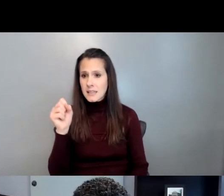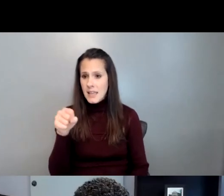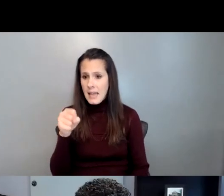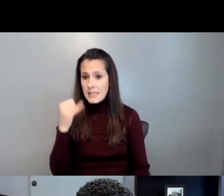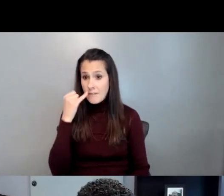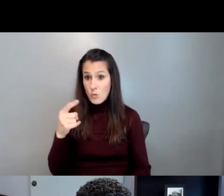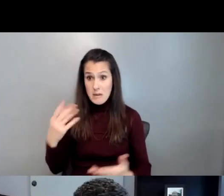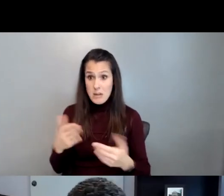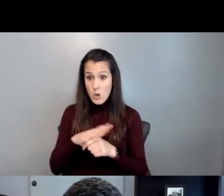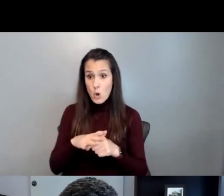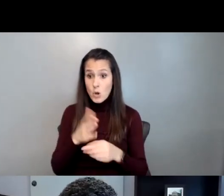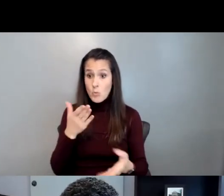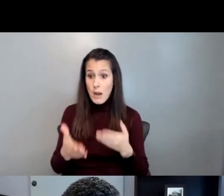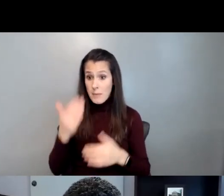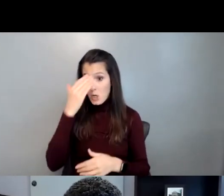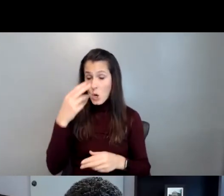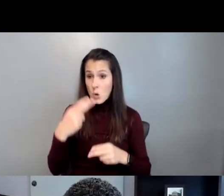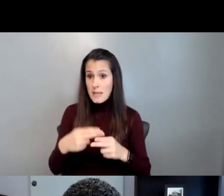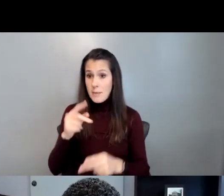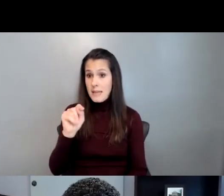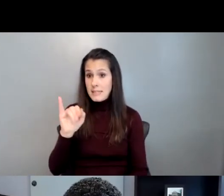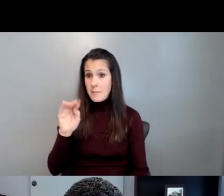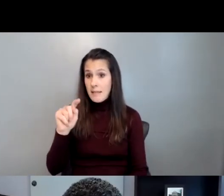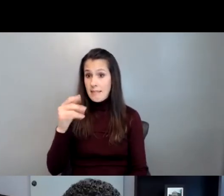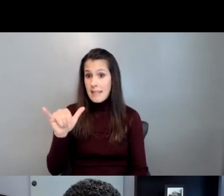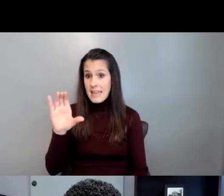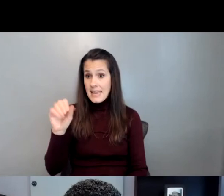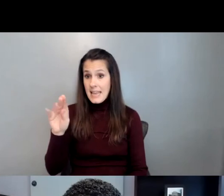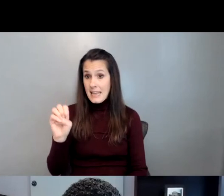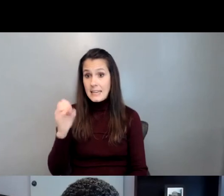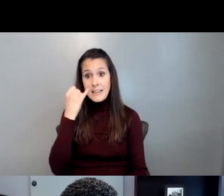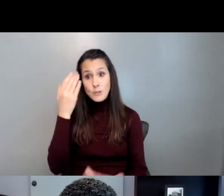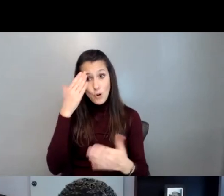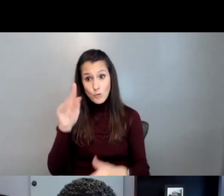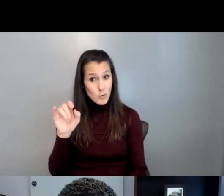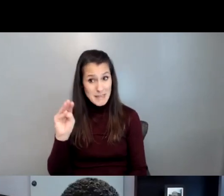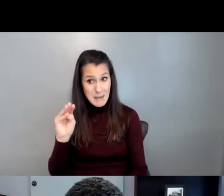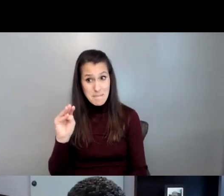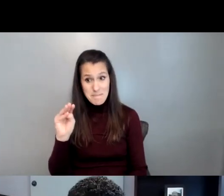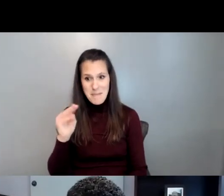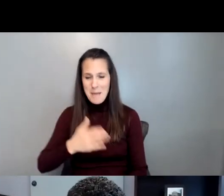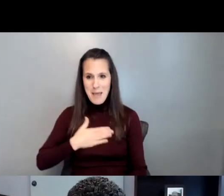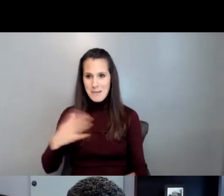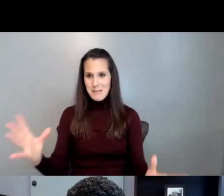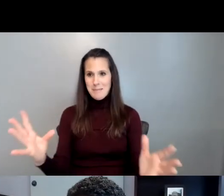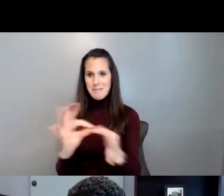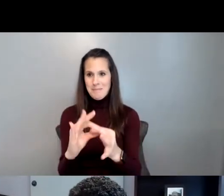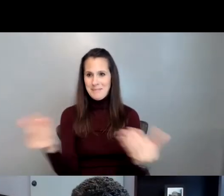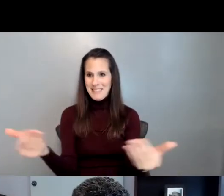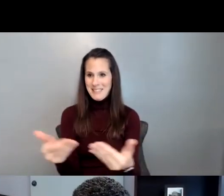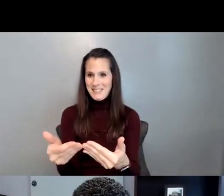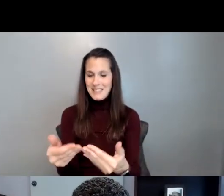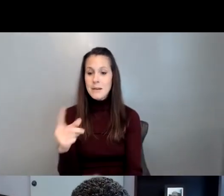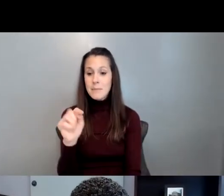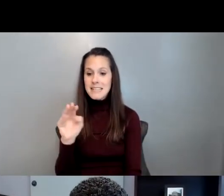I would say you probably know the name Timothy Kane. And if you don't know Tim Kane, then I will be happy to connect you with Tim Kane. But